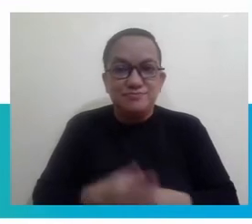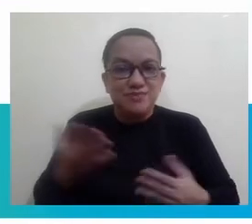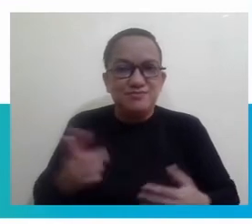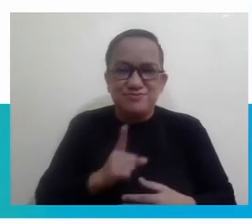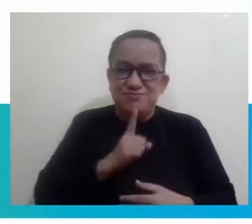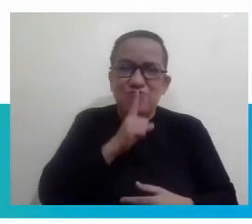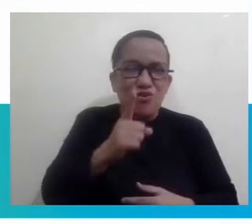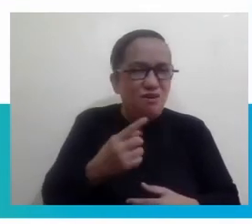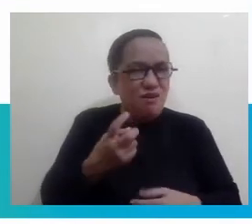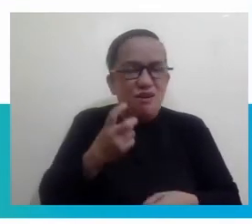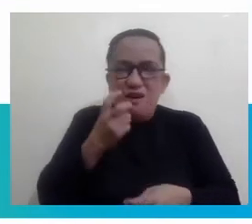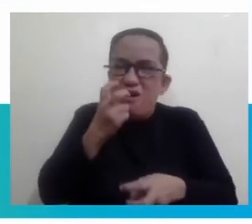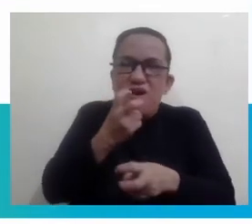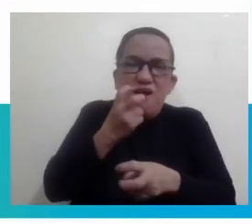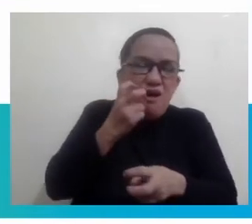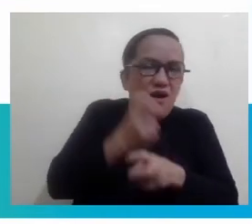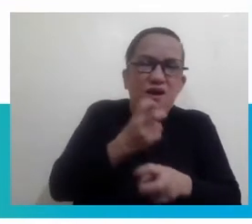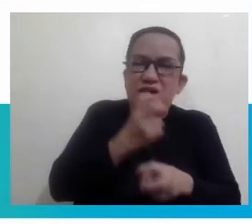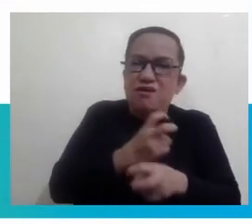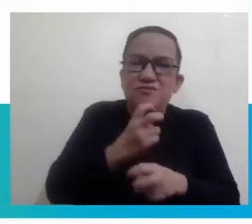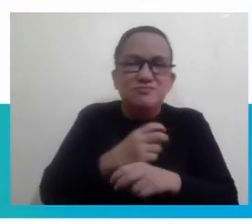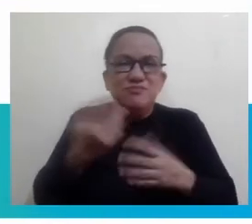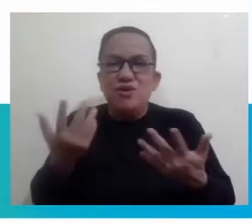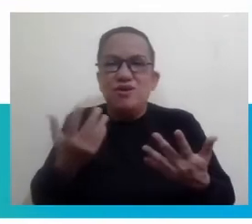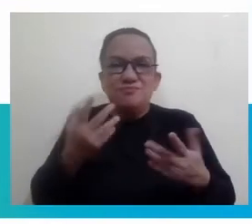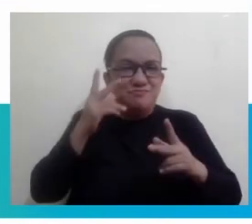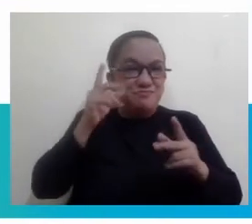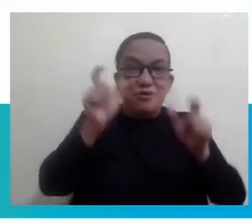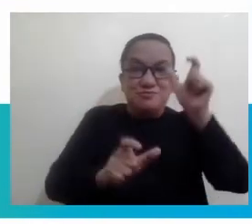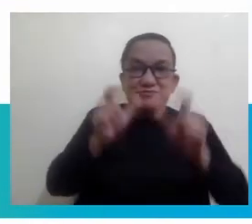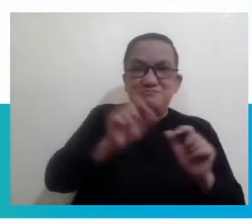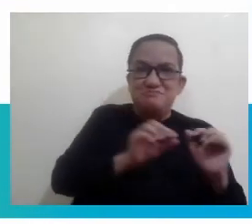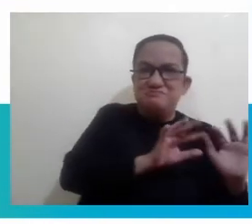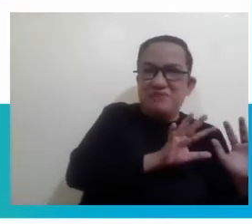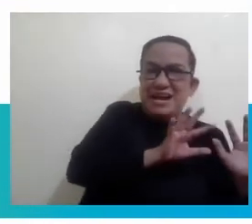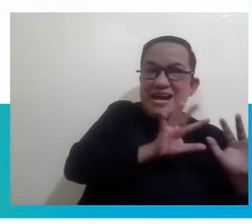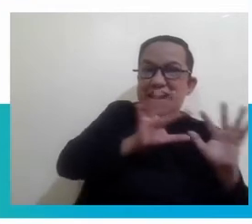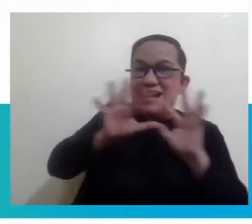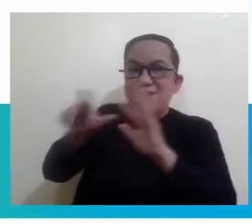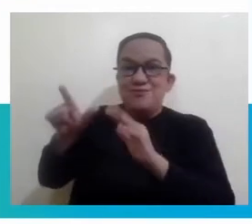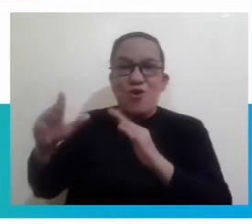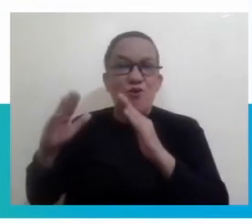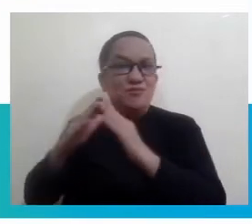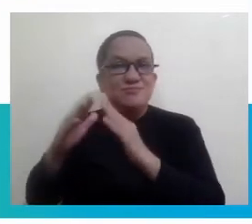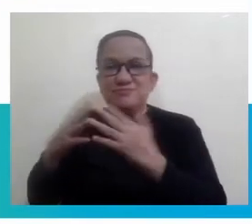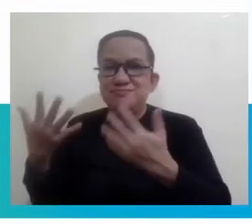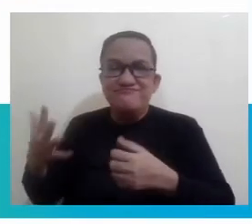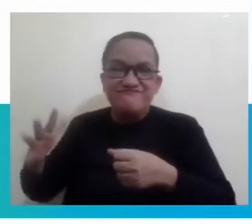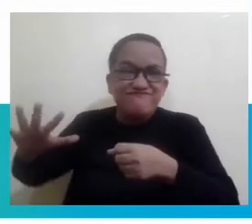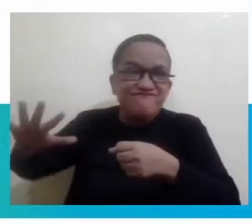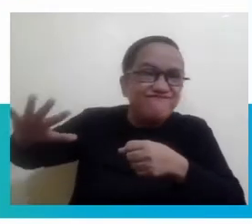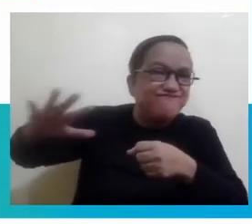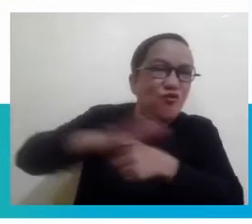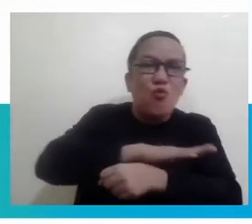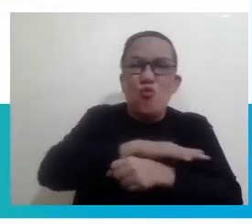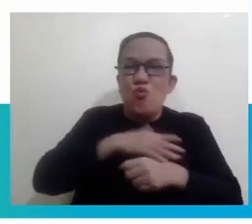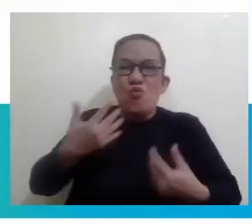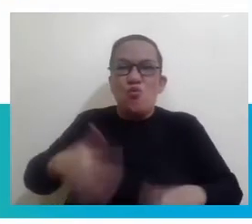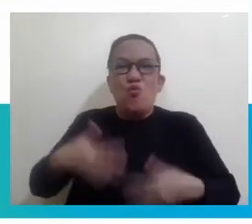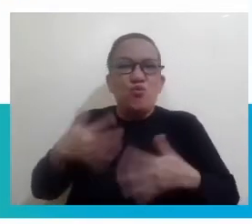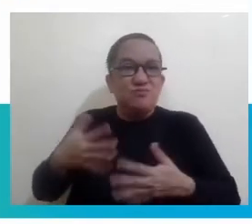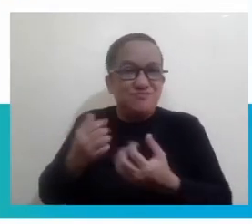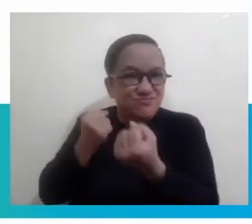community peoples who are coming back from the urban areas. So there should be an increase in agriculture for pathways